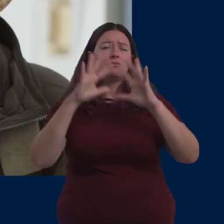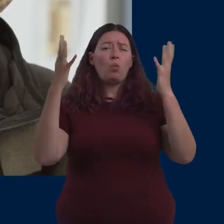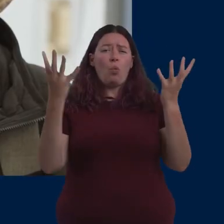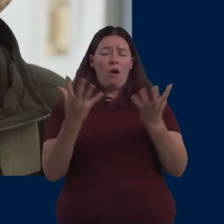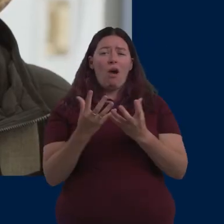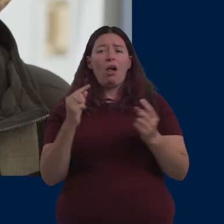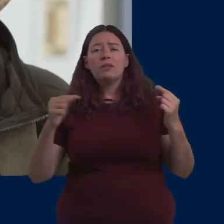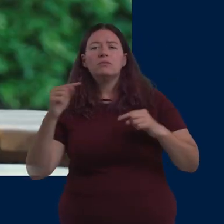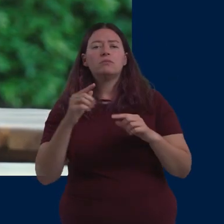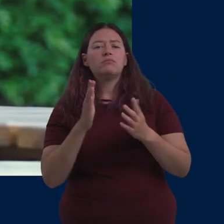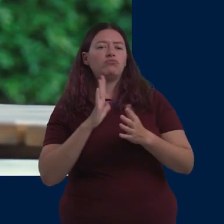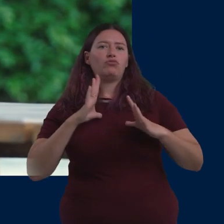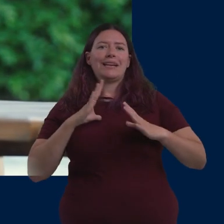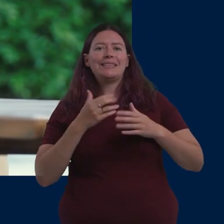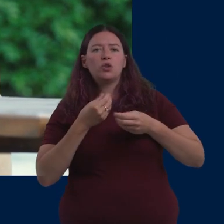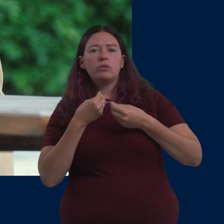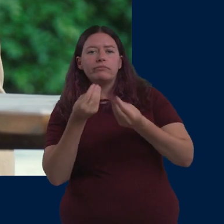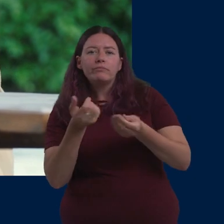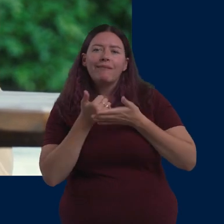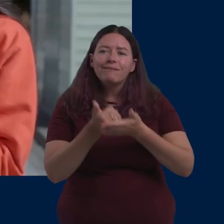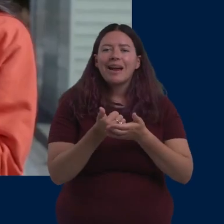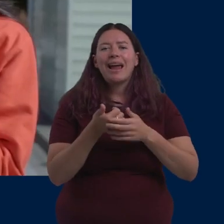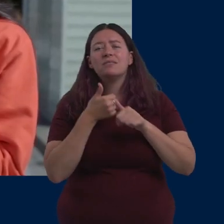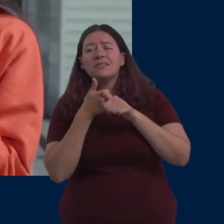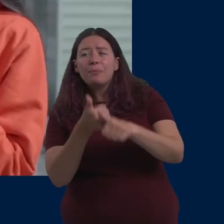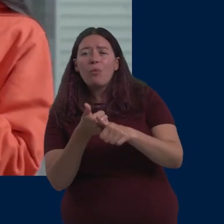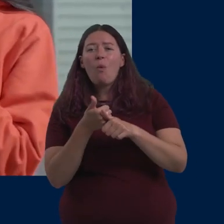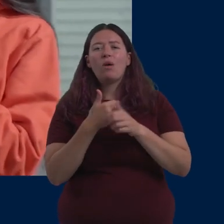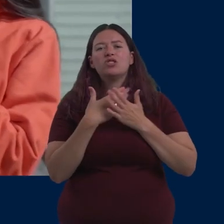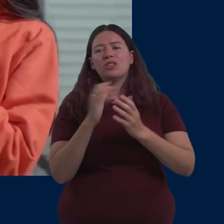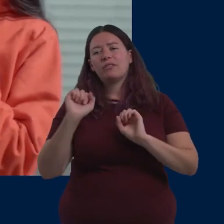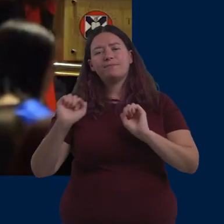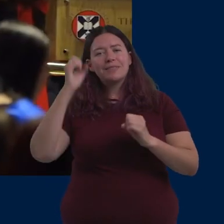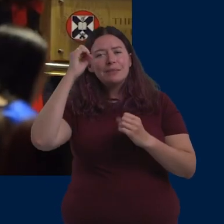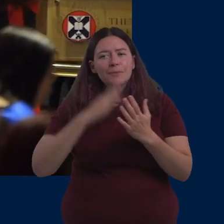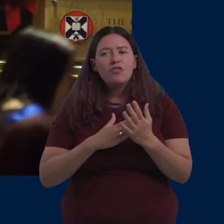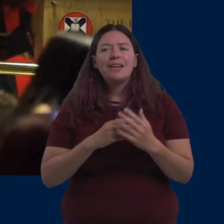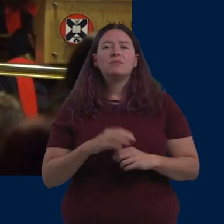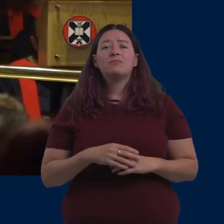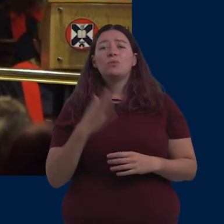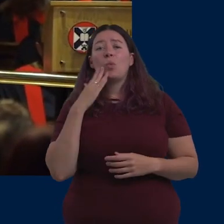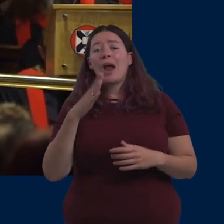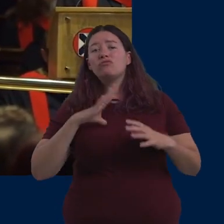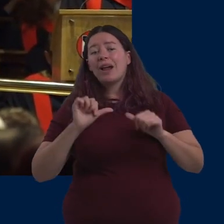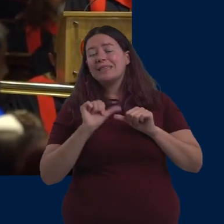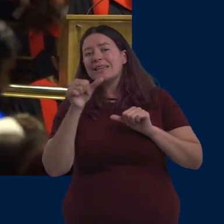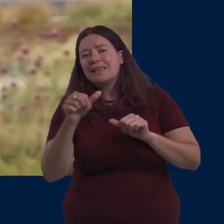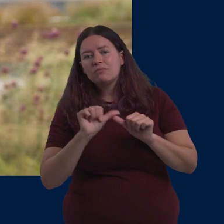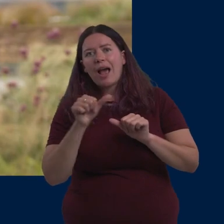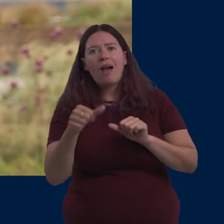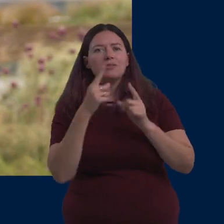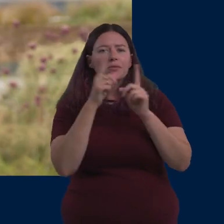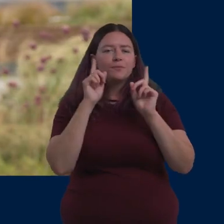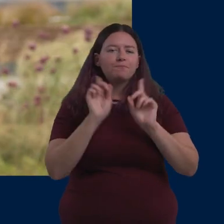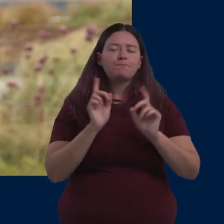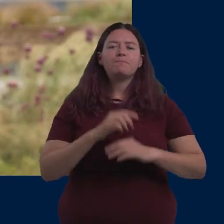to offer advice, friendly support, and share their experiences of life here, and when you're ready, the world beyond. You